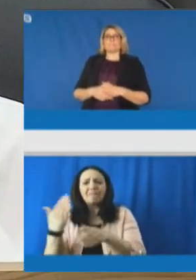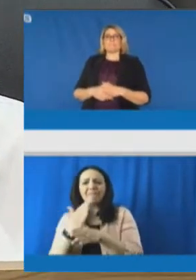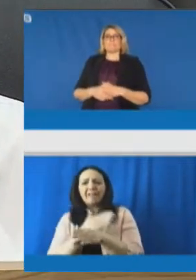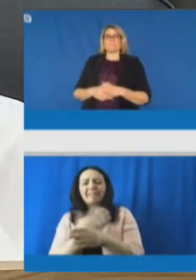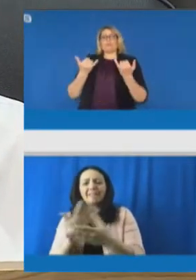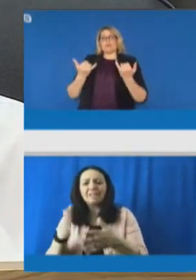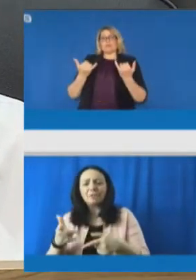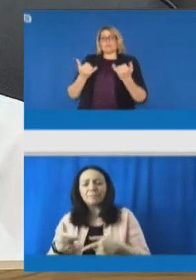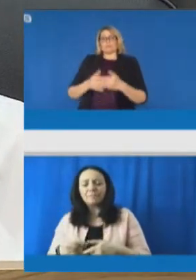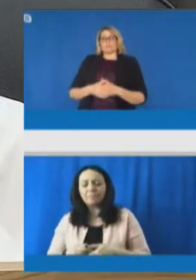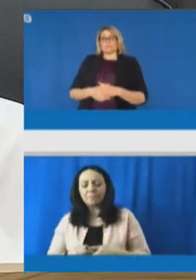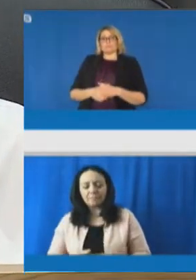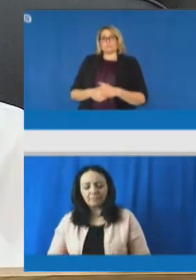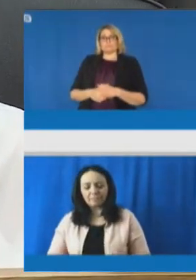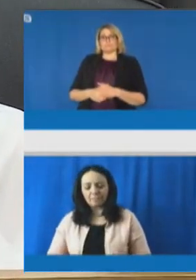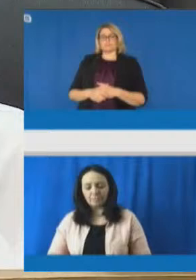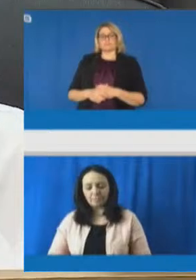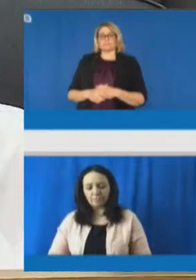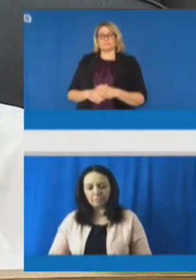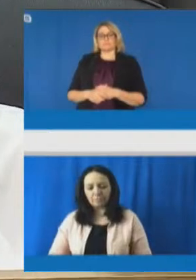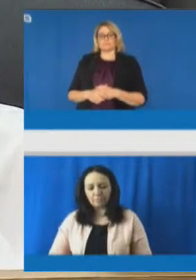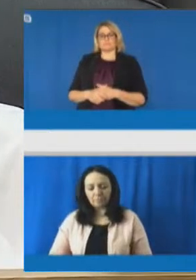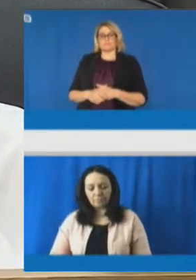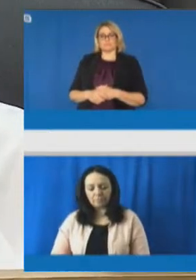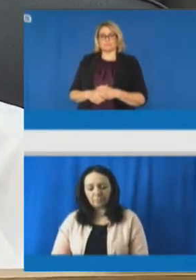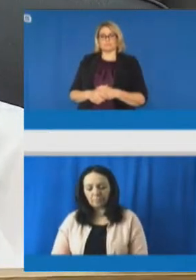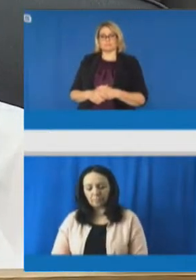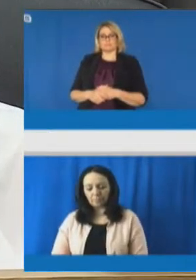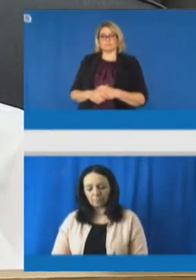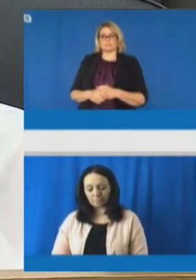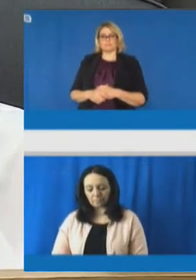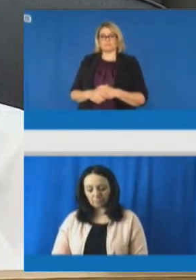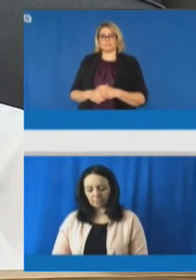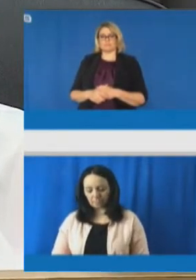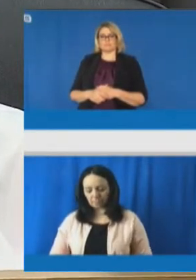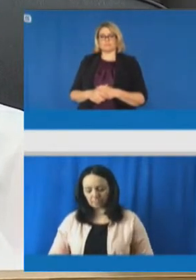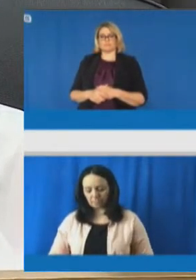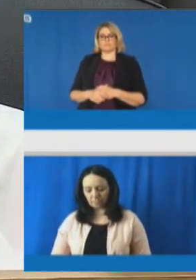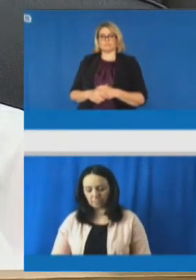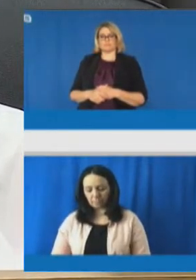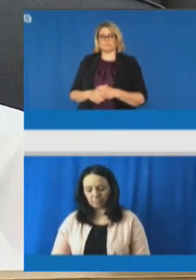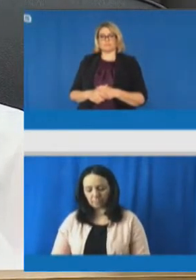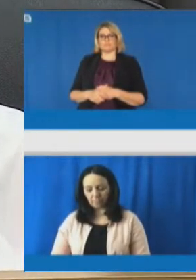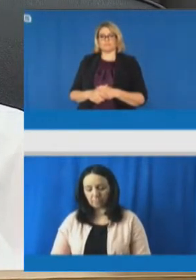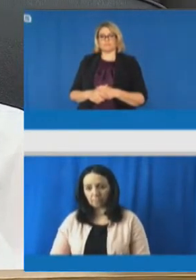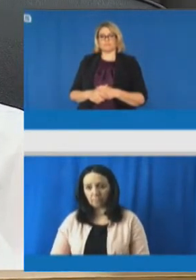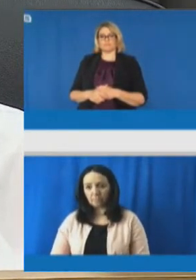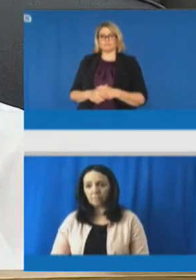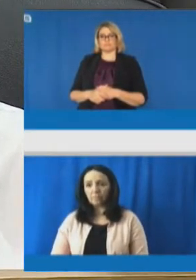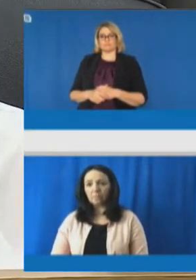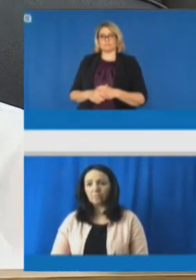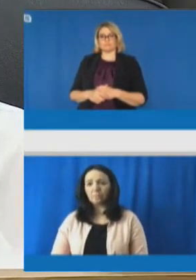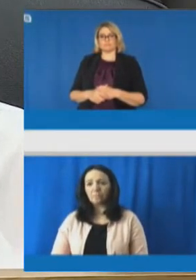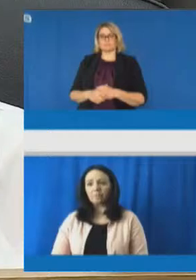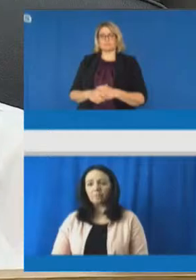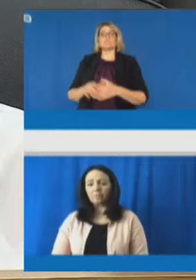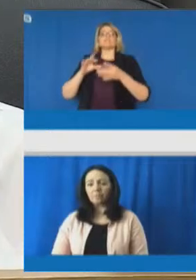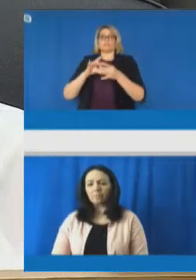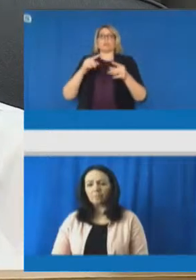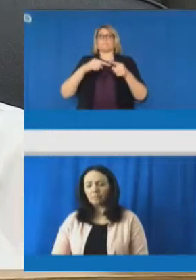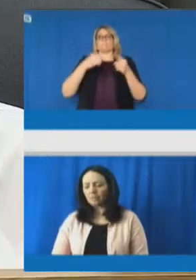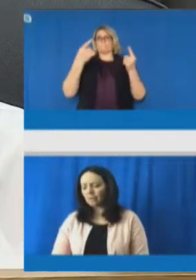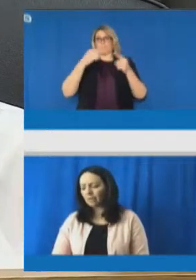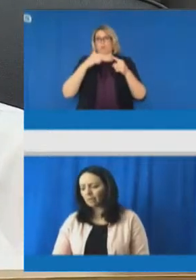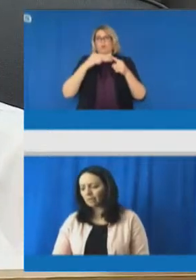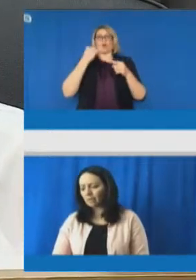out there, theirs, ours, the amount of variant that we might see, in our midst. So it's